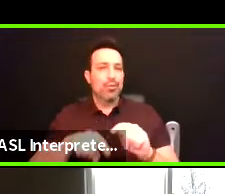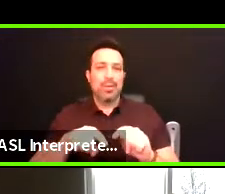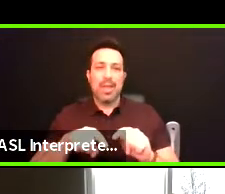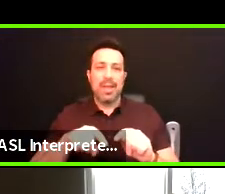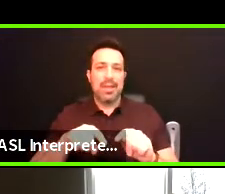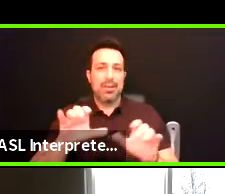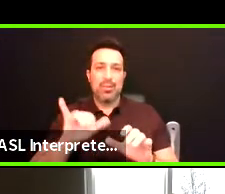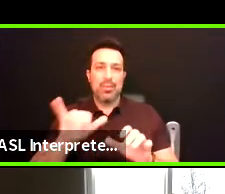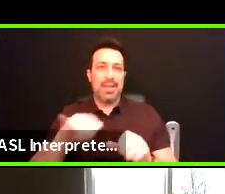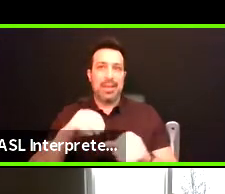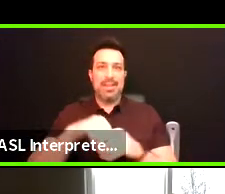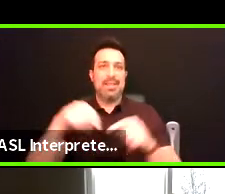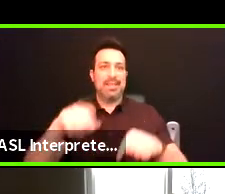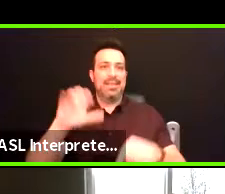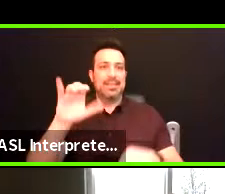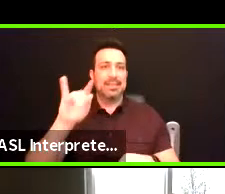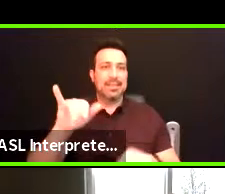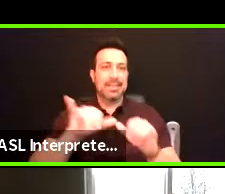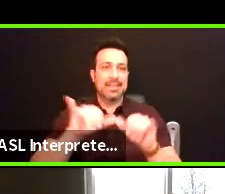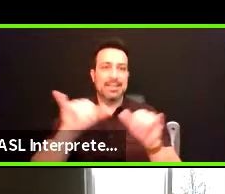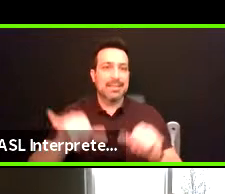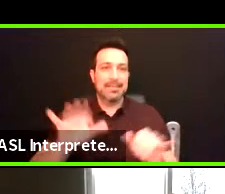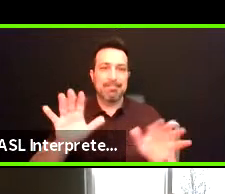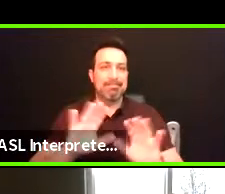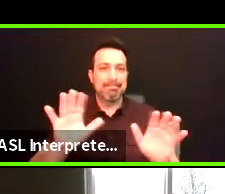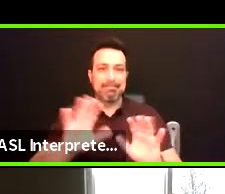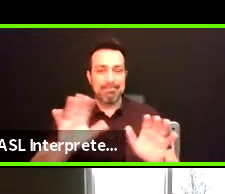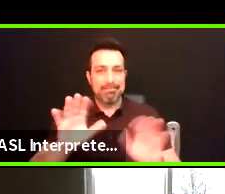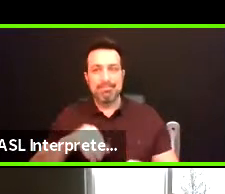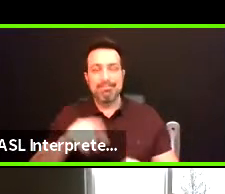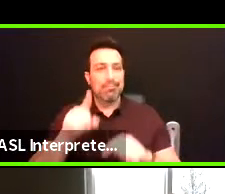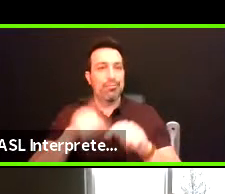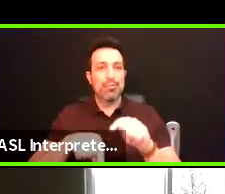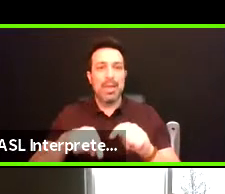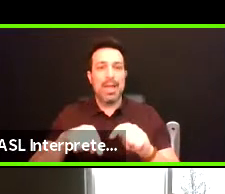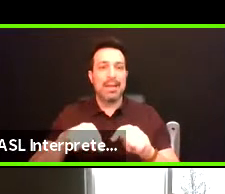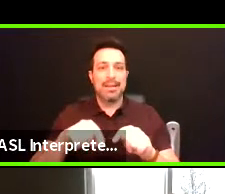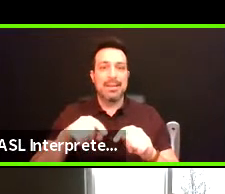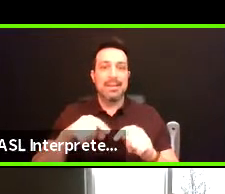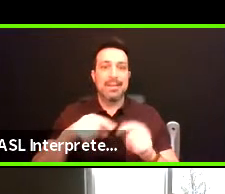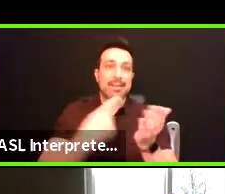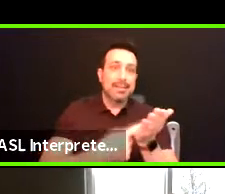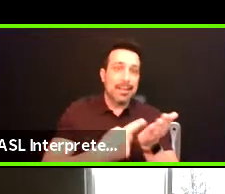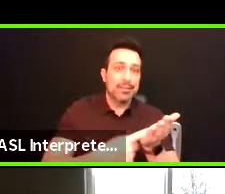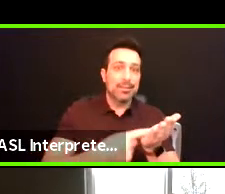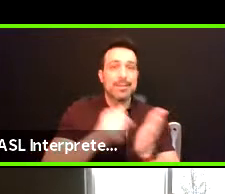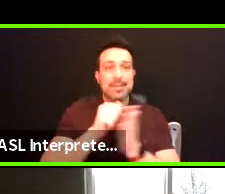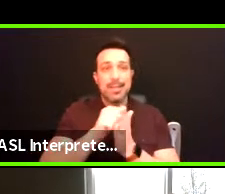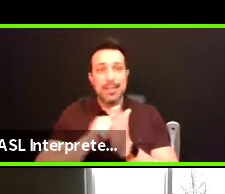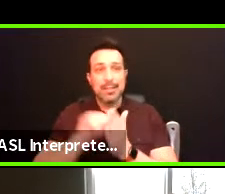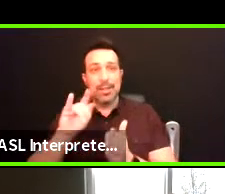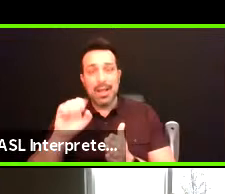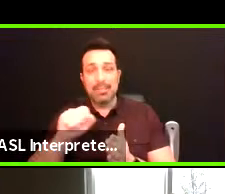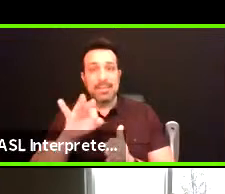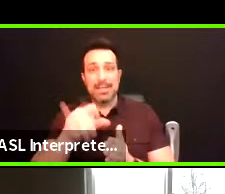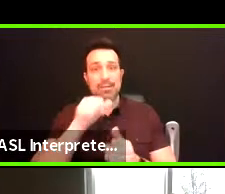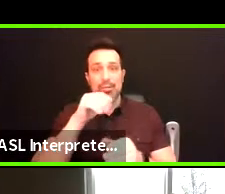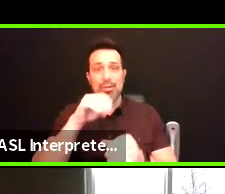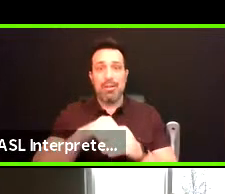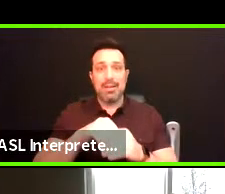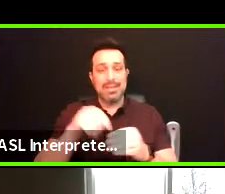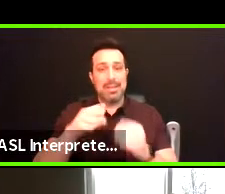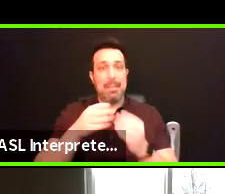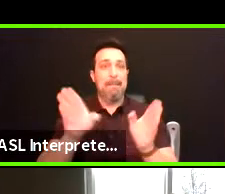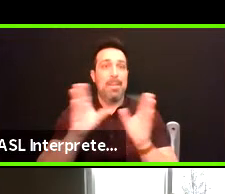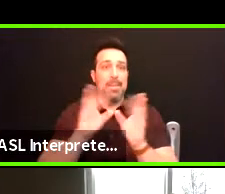within this city system. You can't come to decisions or discuss, you know, agenda items if you aren't in a public